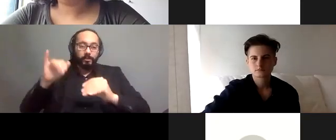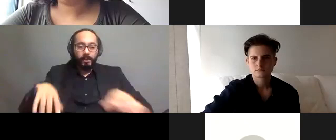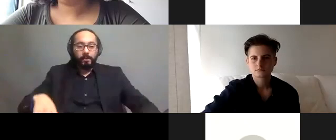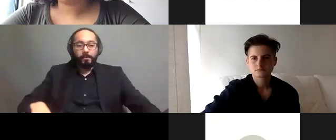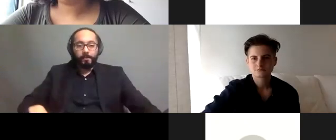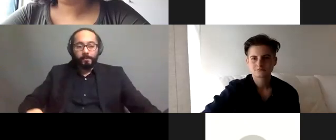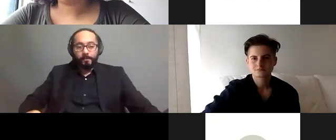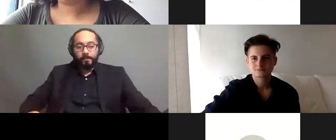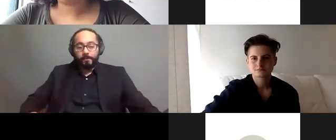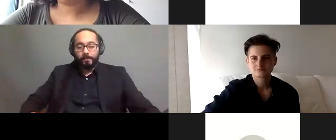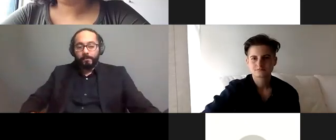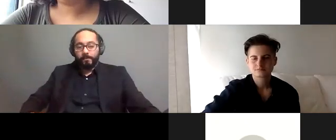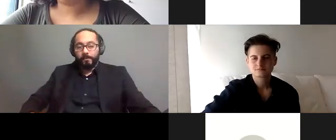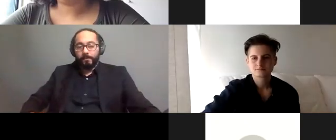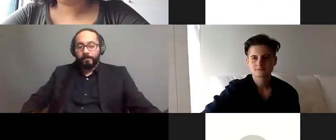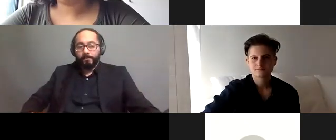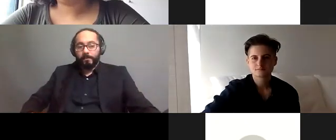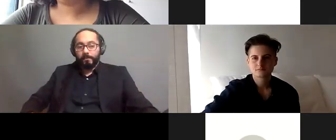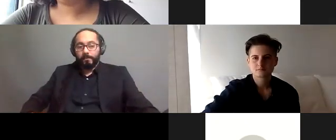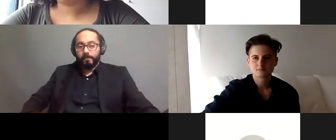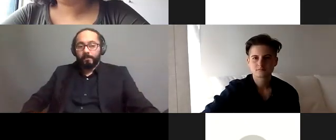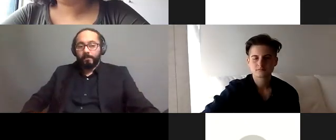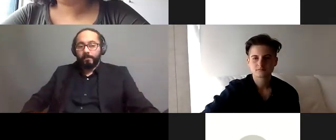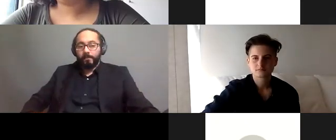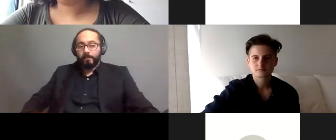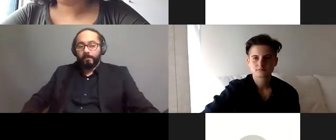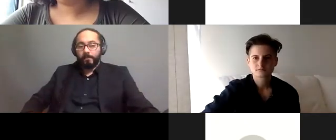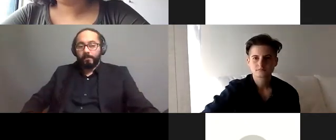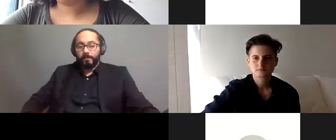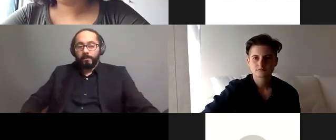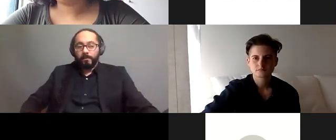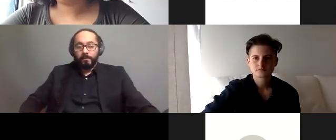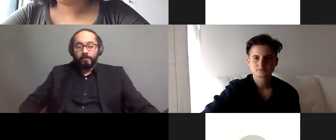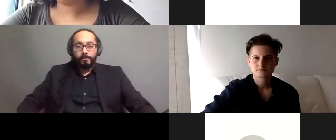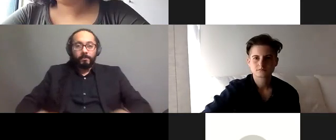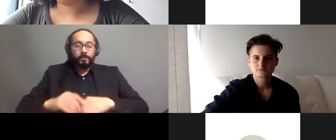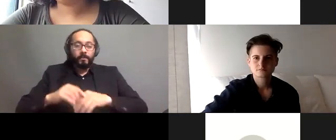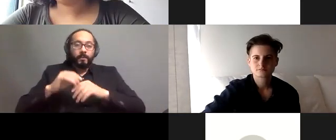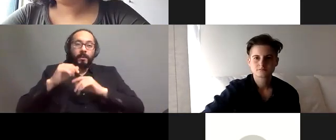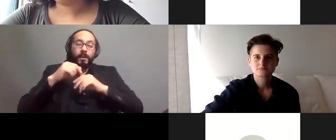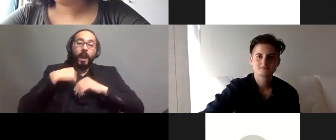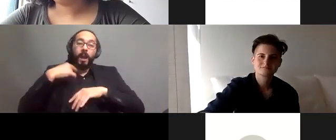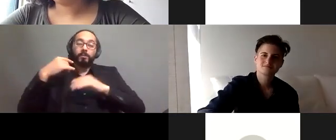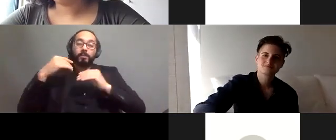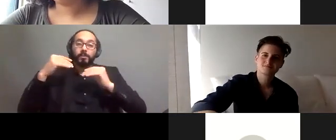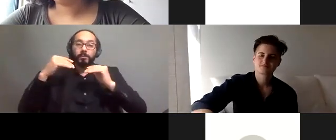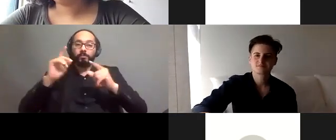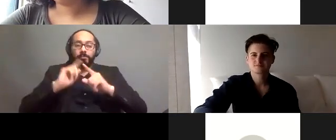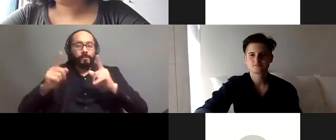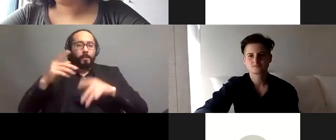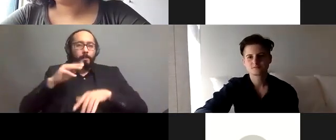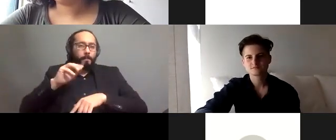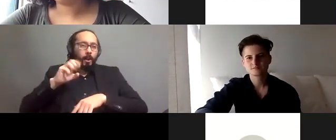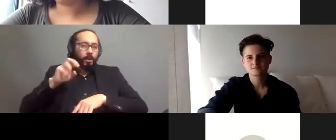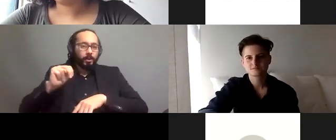I was trained significantly, very harshly in all Western dance forms, so ballet, jazz, lyrical, modern, hip hop, tap,